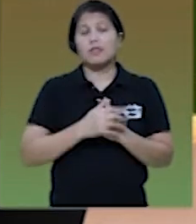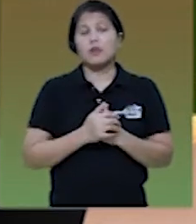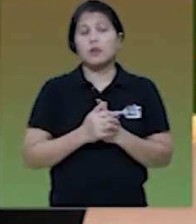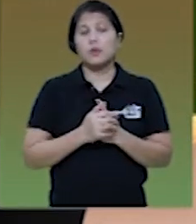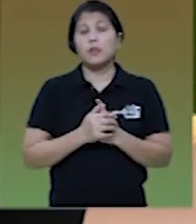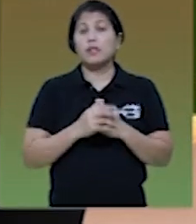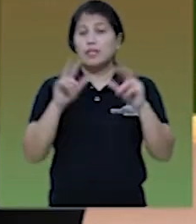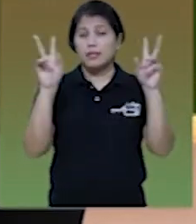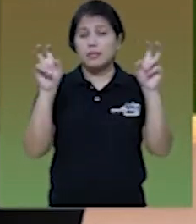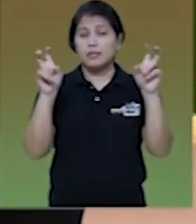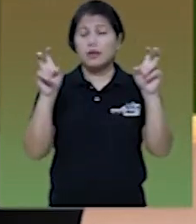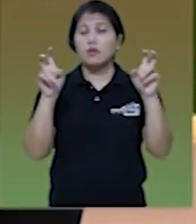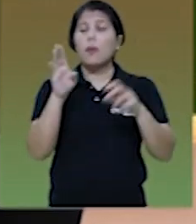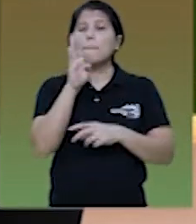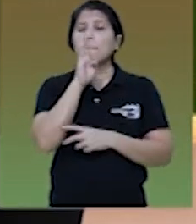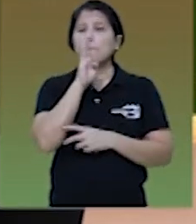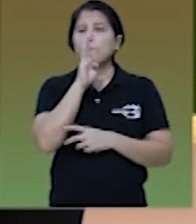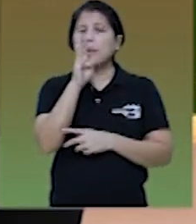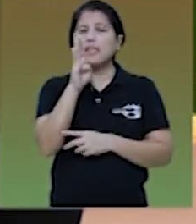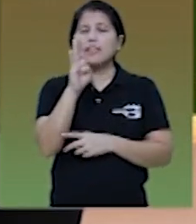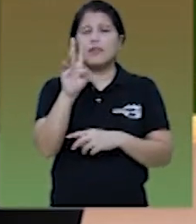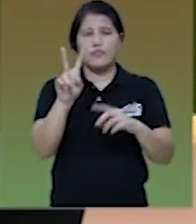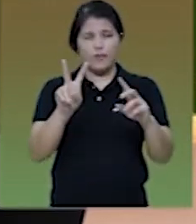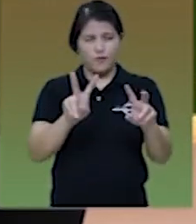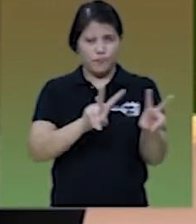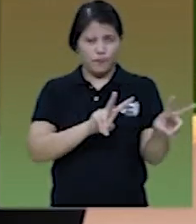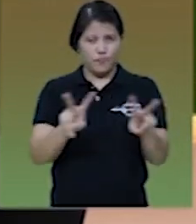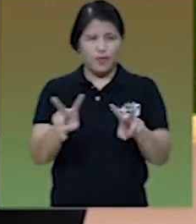These verbs are called be verbs.